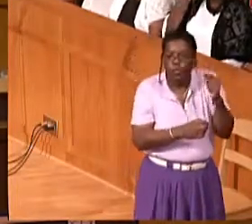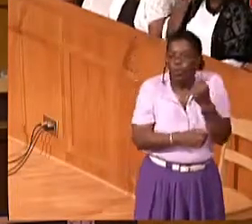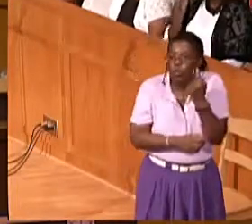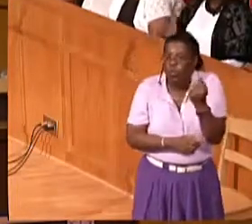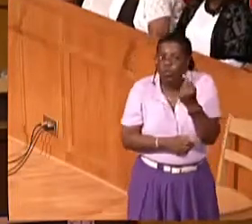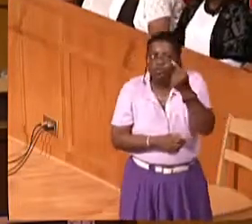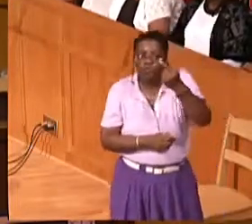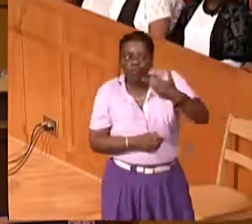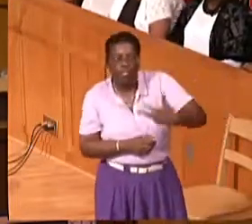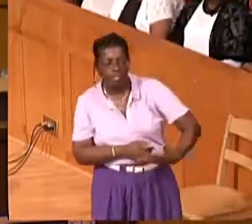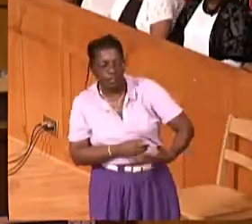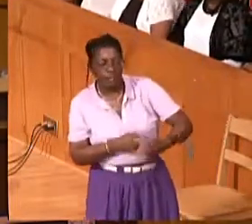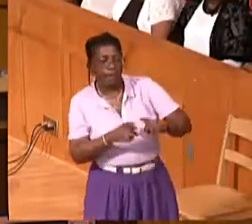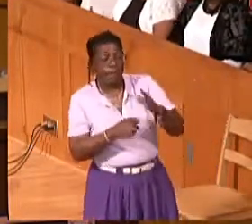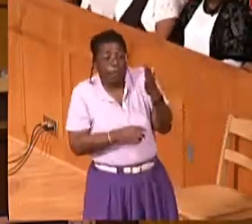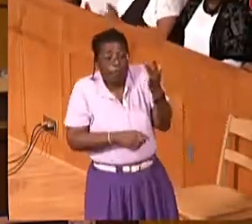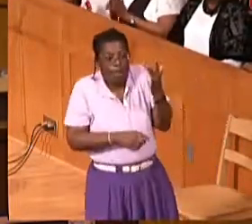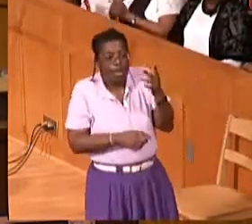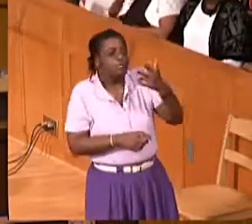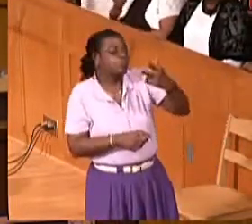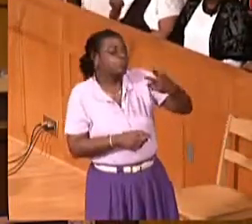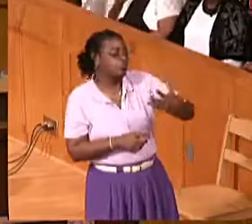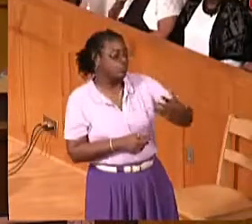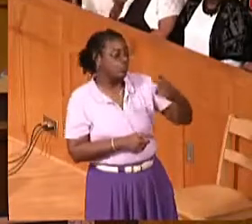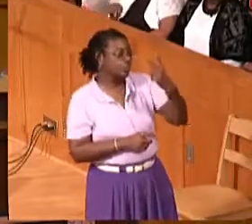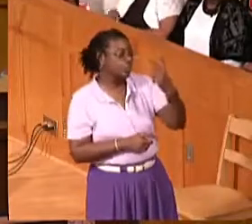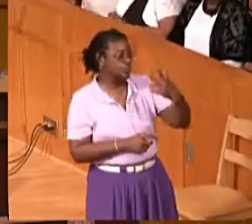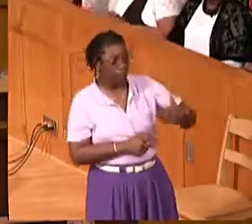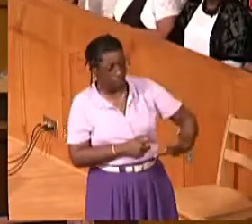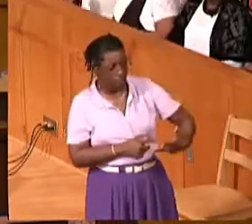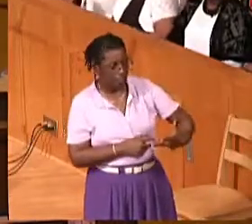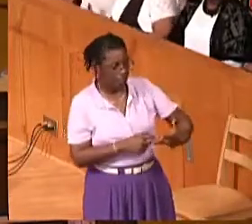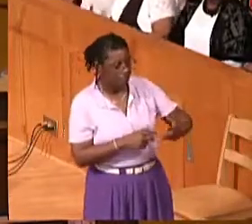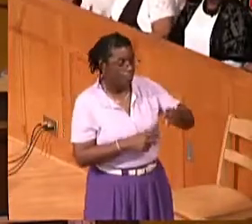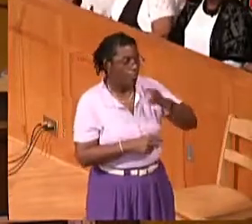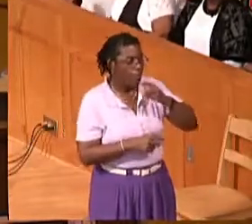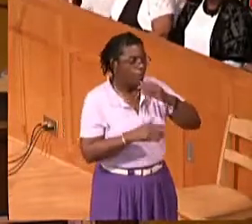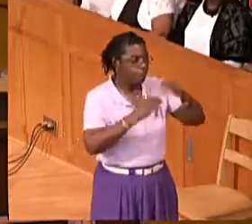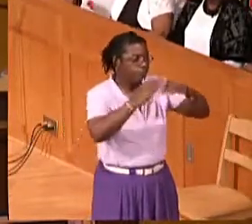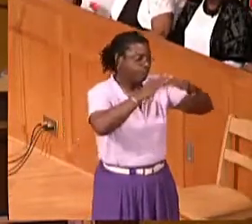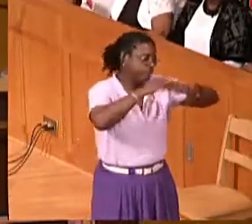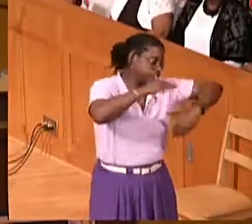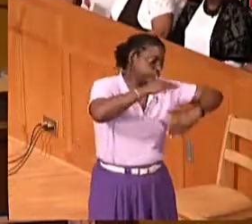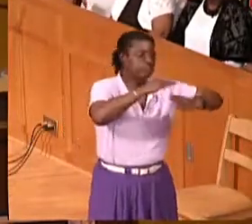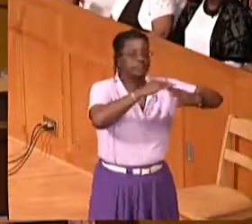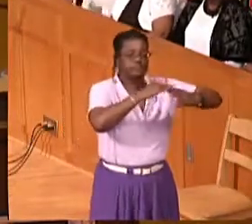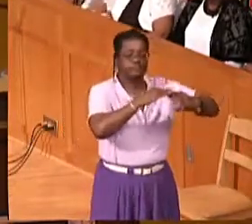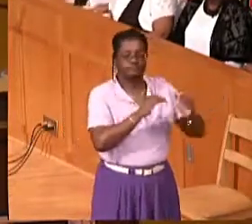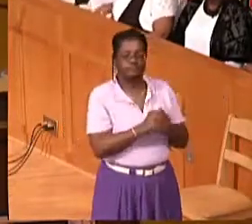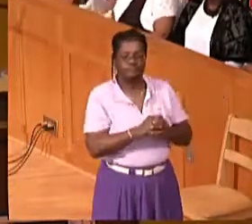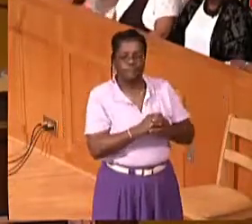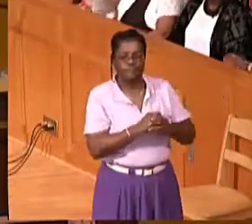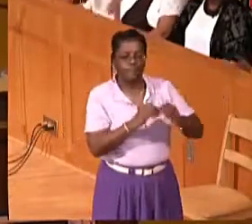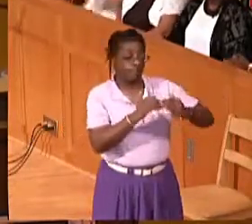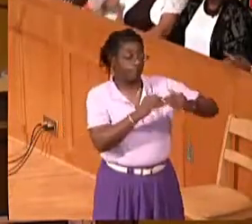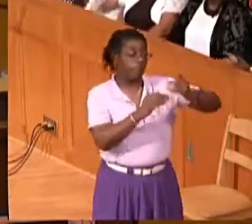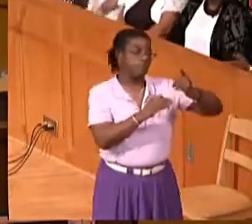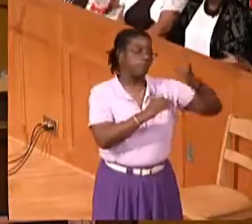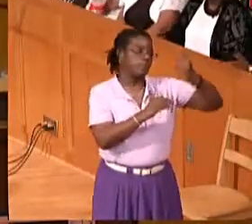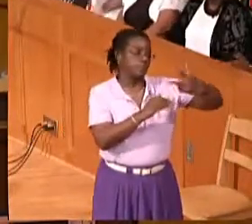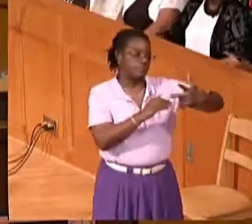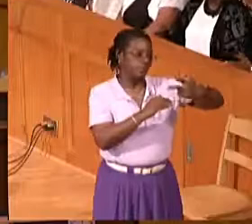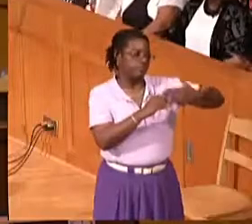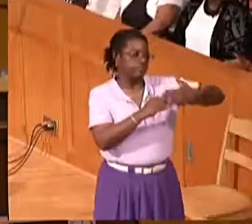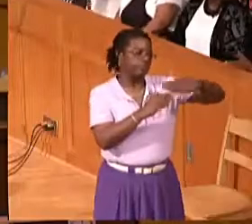because two-thirds of it is under the water." I wish you'd look at somebody next to you and say, "The real me you can't see." Come on, help me if you